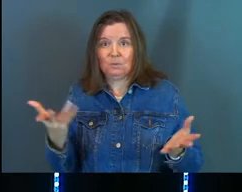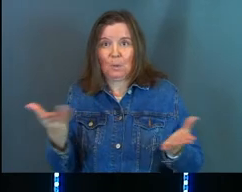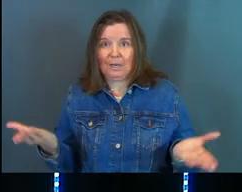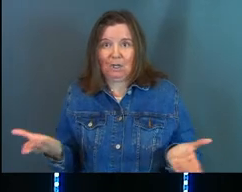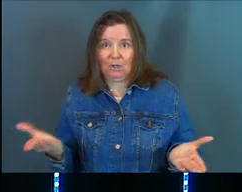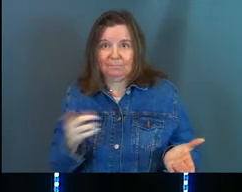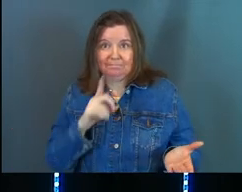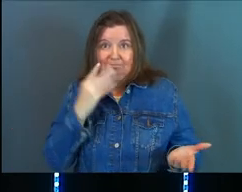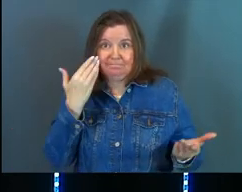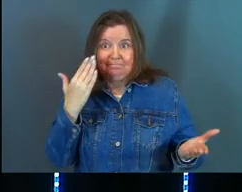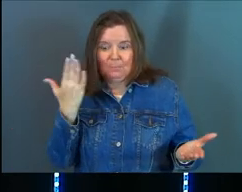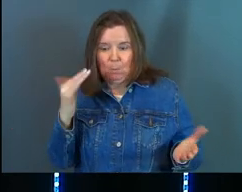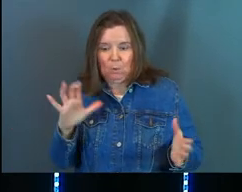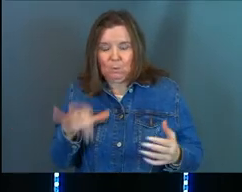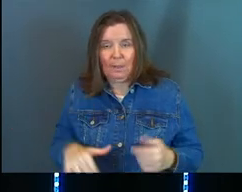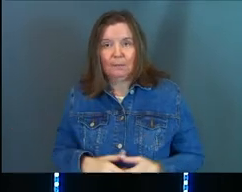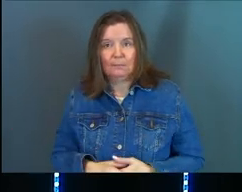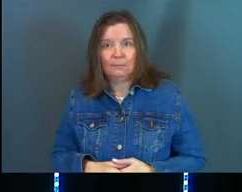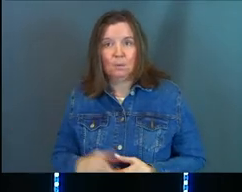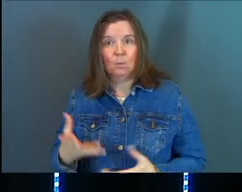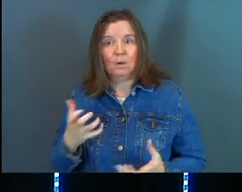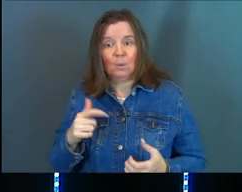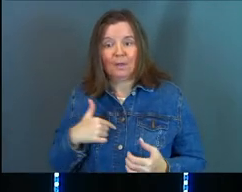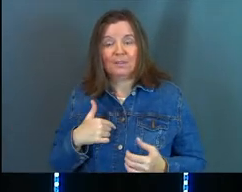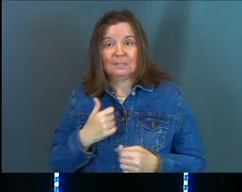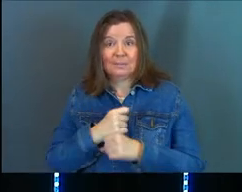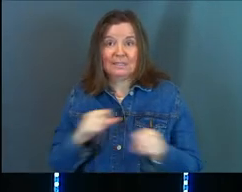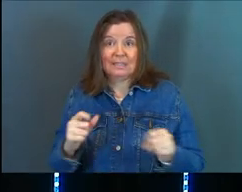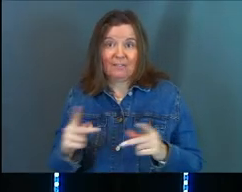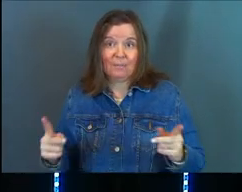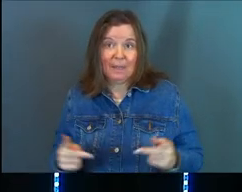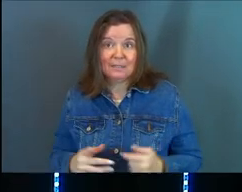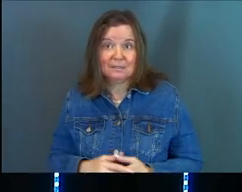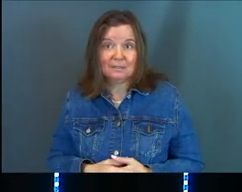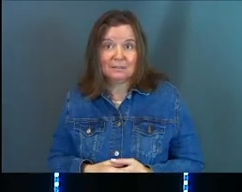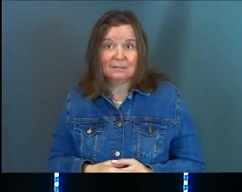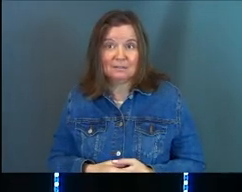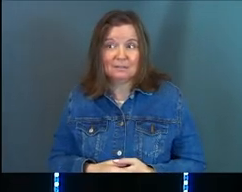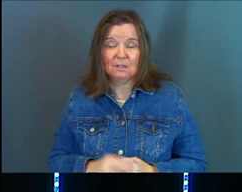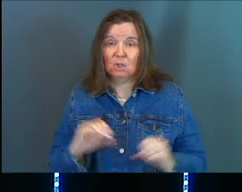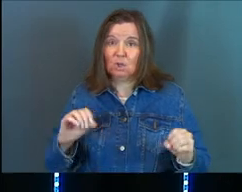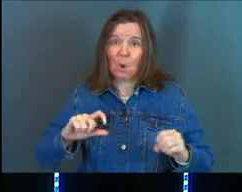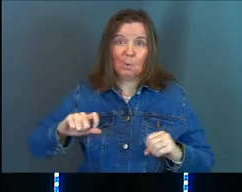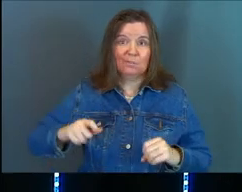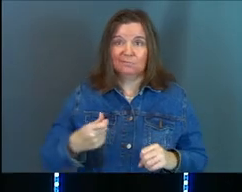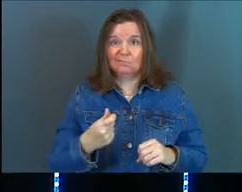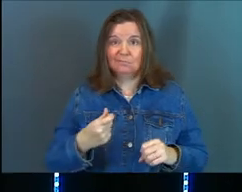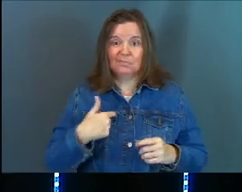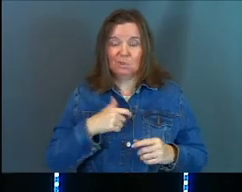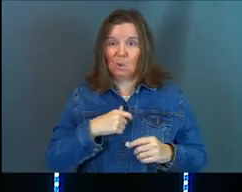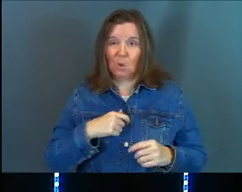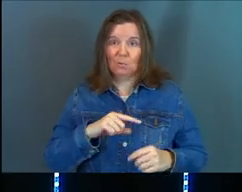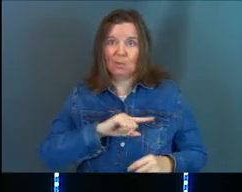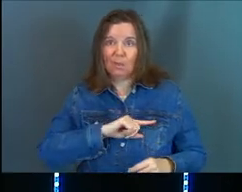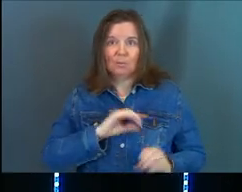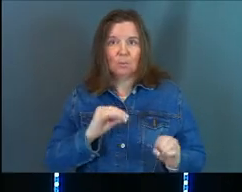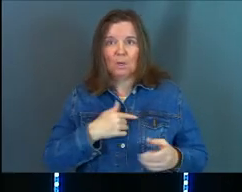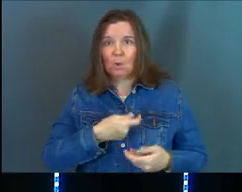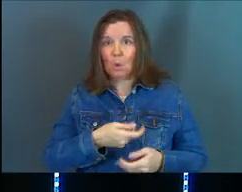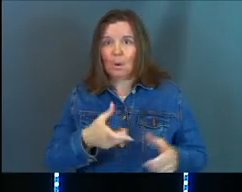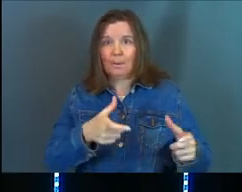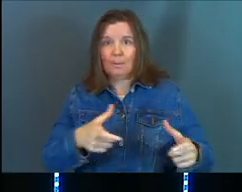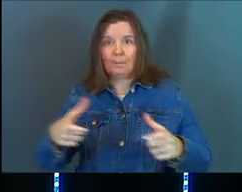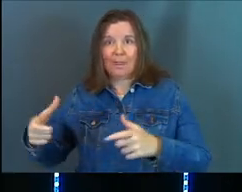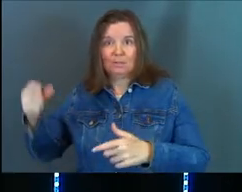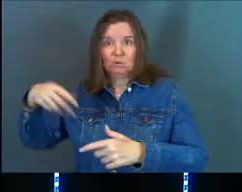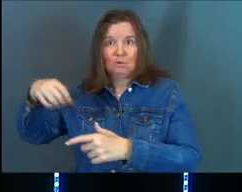here. Why do we do that? We want this to be a safe place. No twisting of arms, no coercion. We don't pass baskets